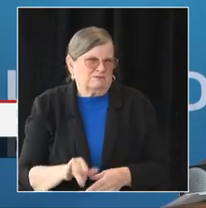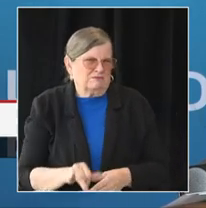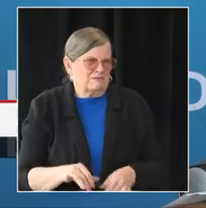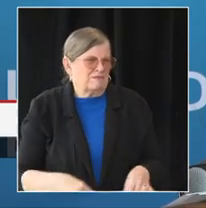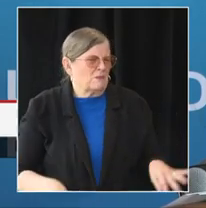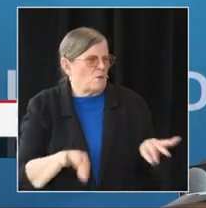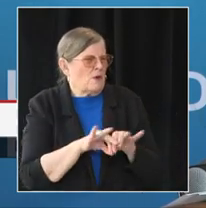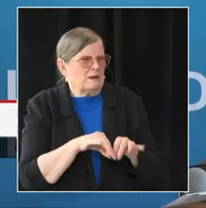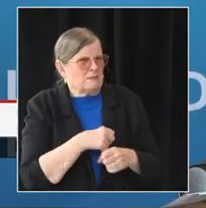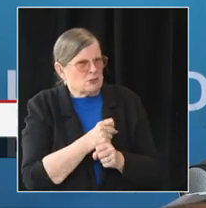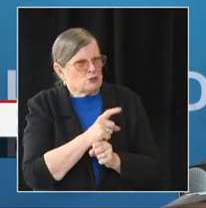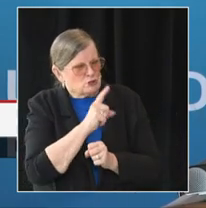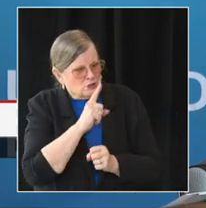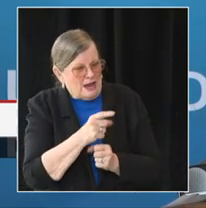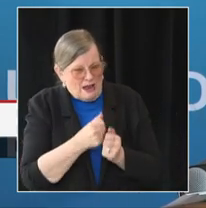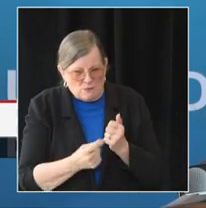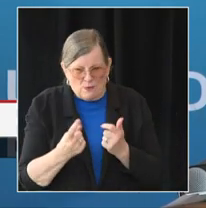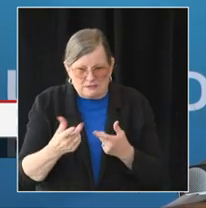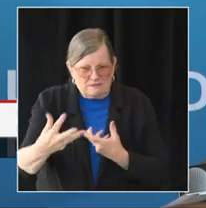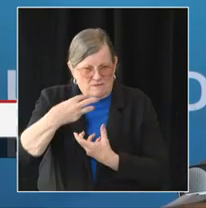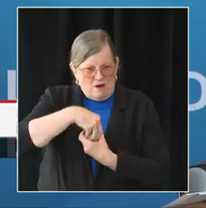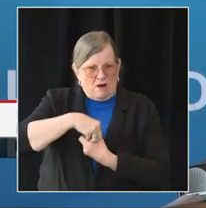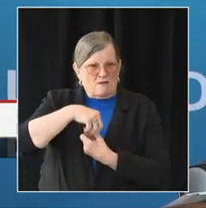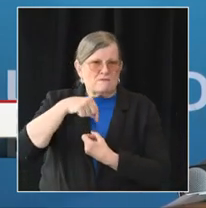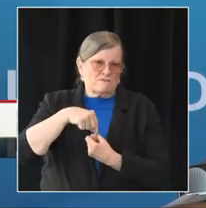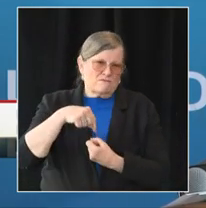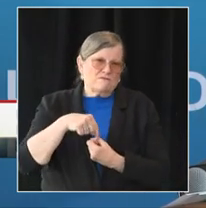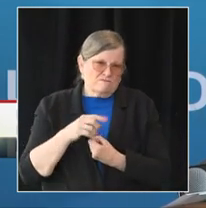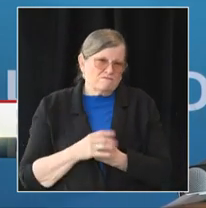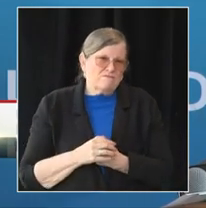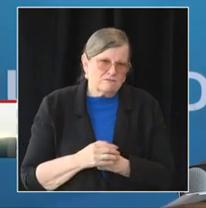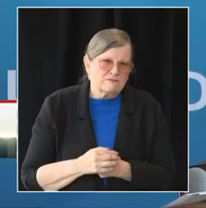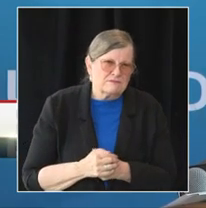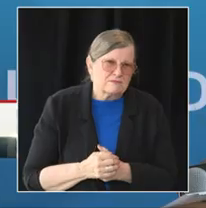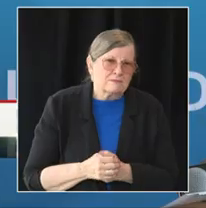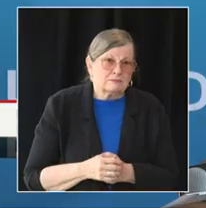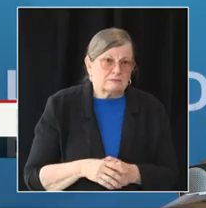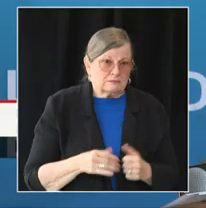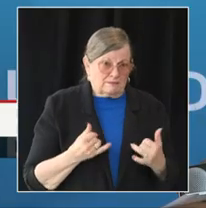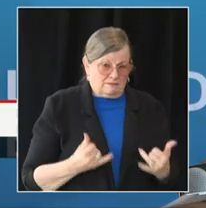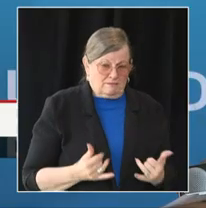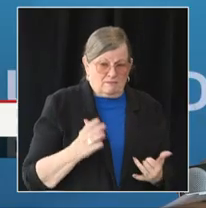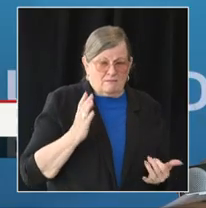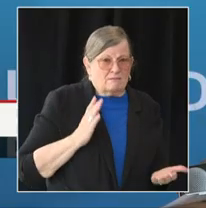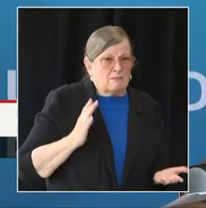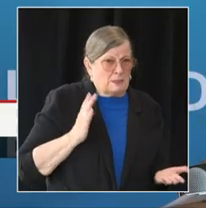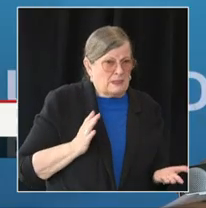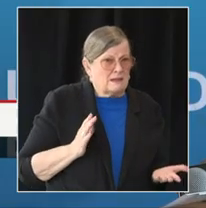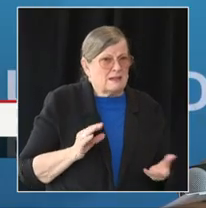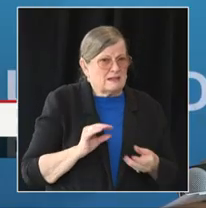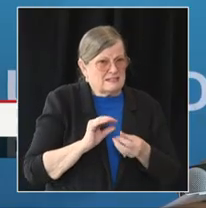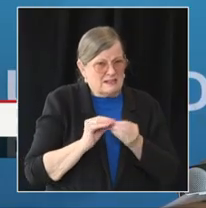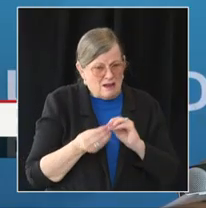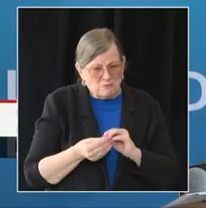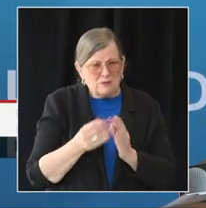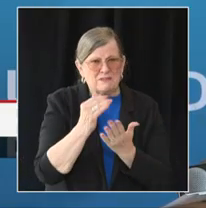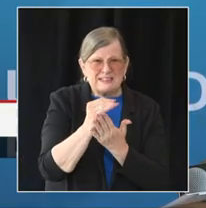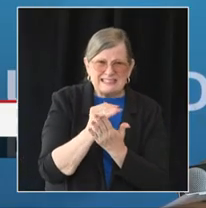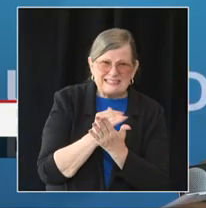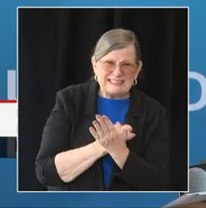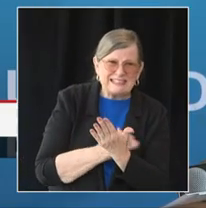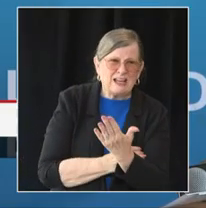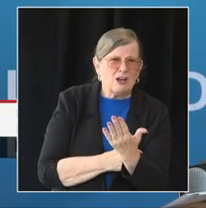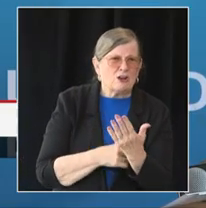had a figure of what it was costing us for some of our development projects to be held up